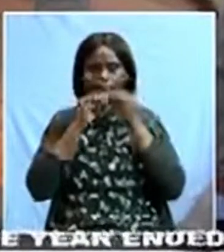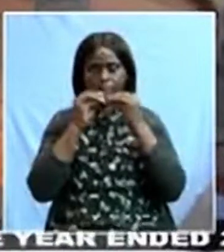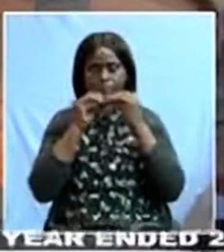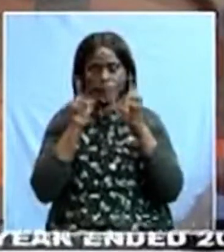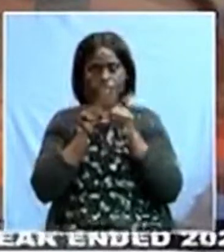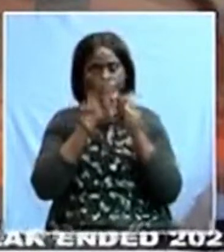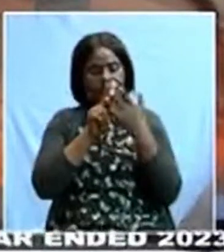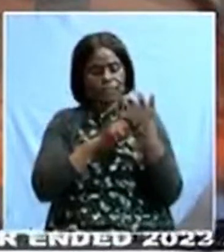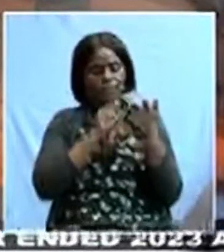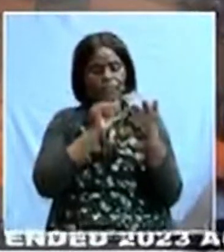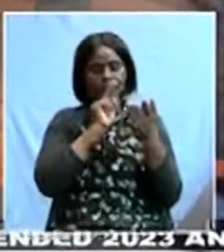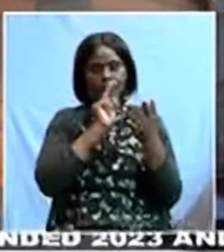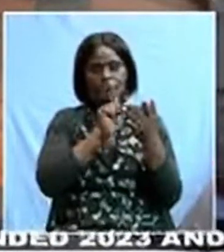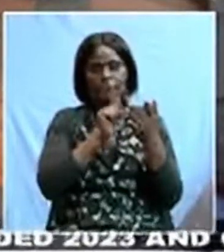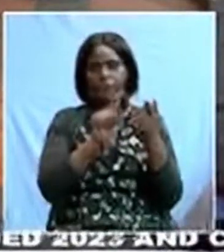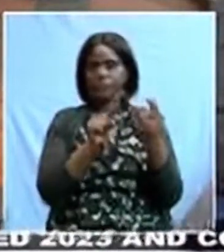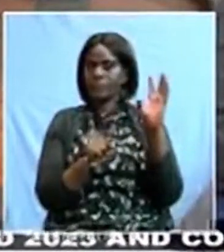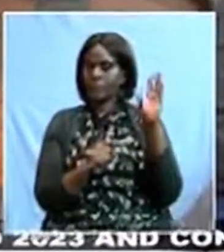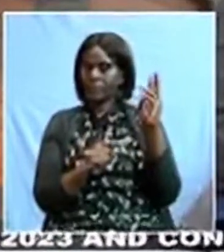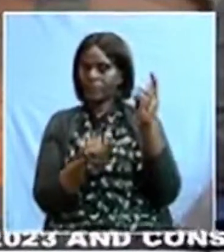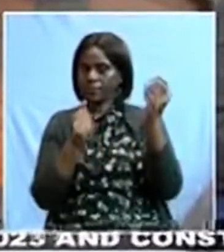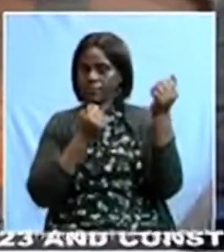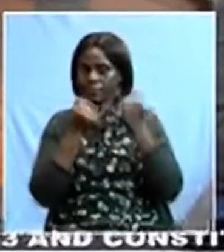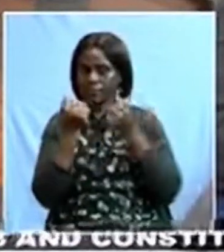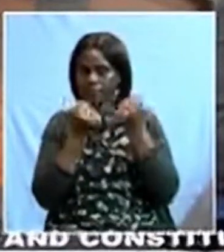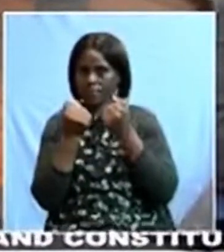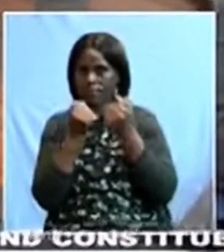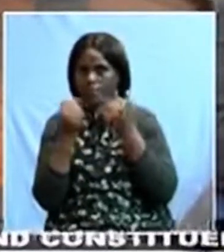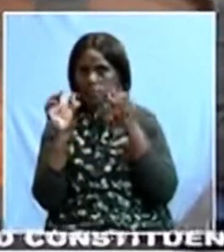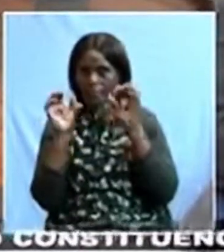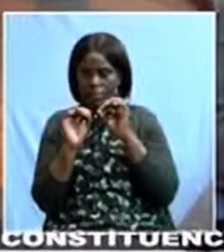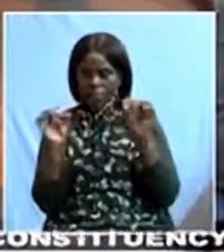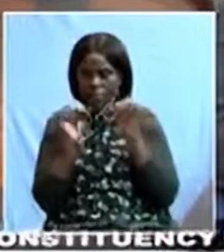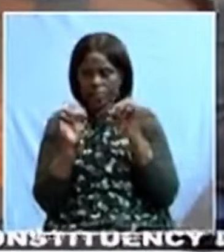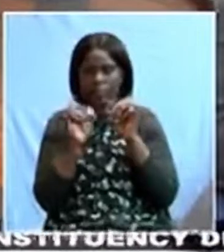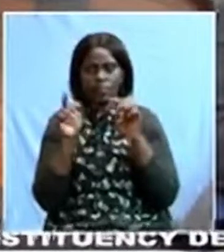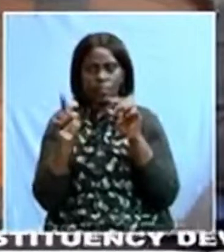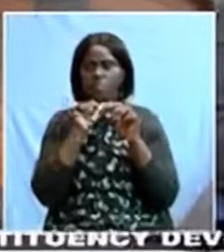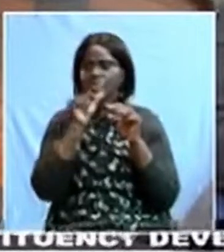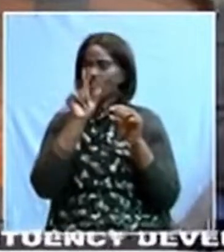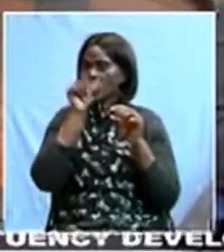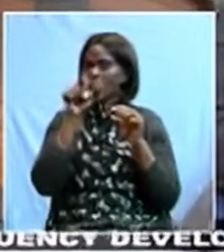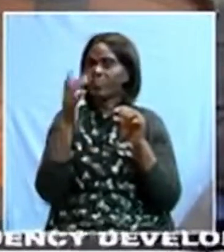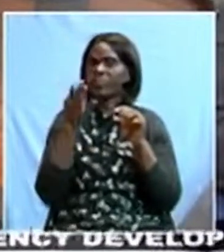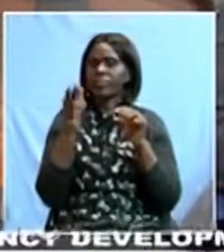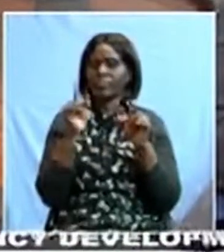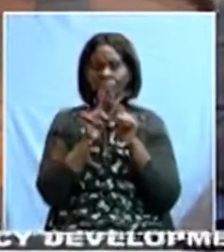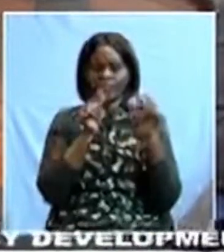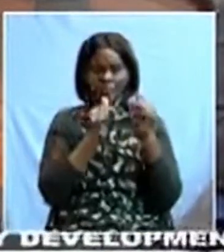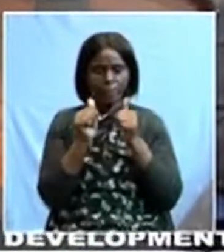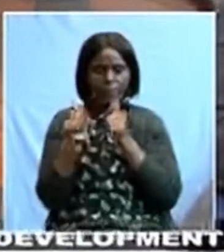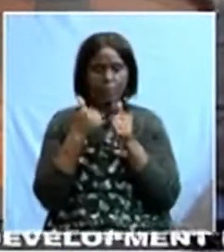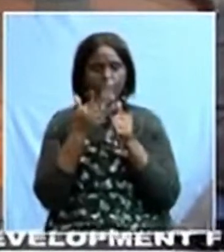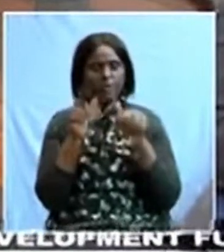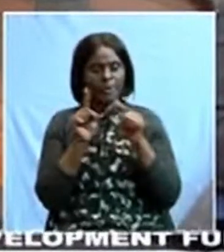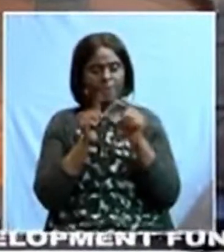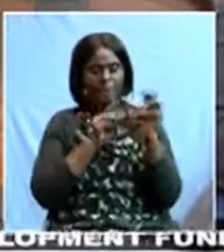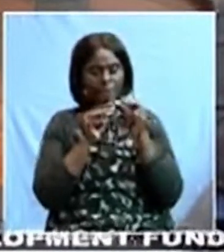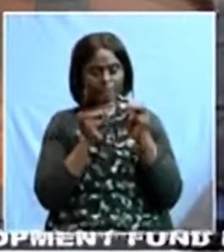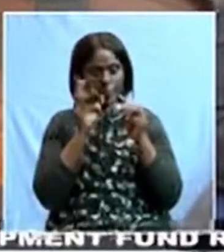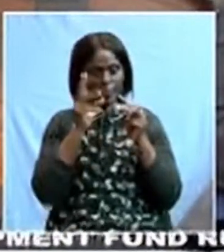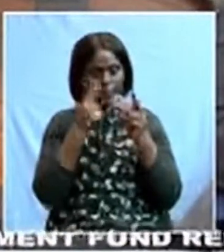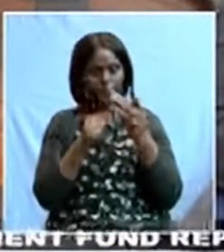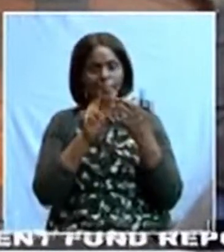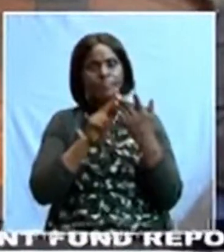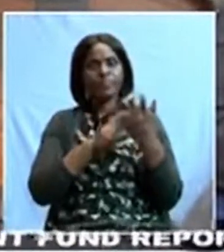and report that the 6 motor vehicles were non-runners and not insured. Action taken. Management